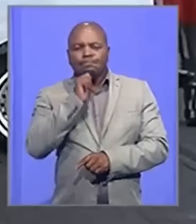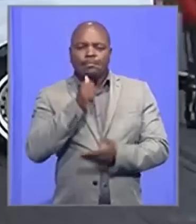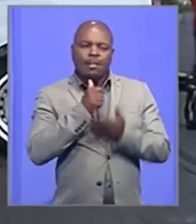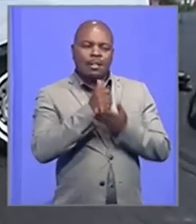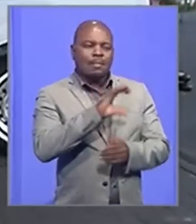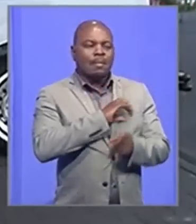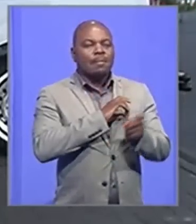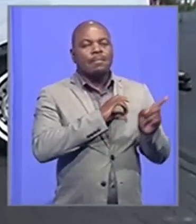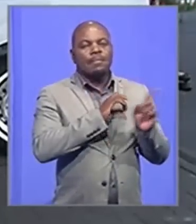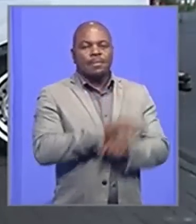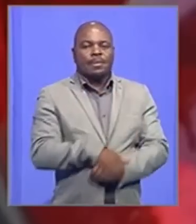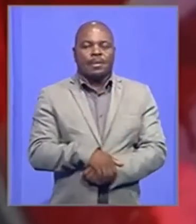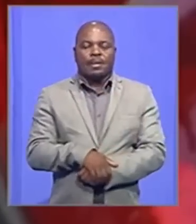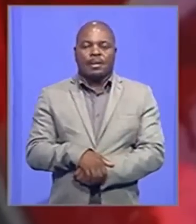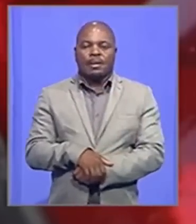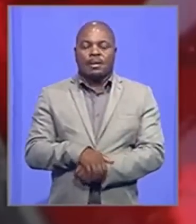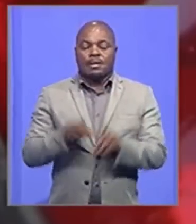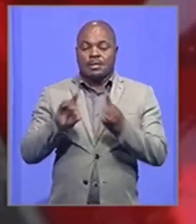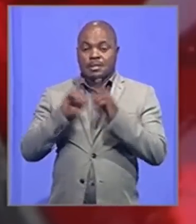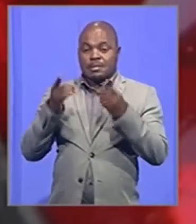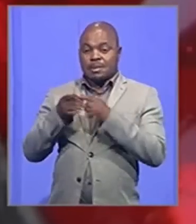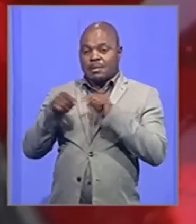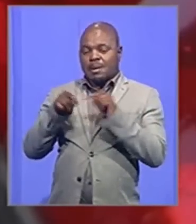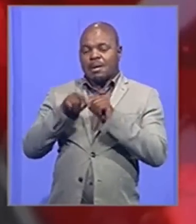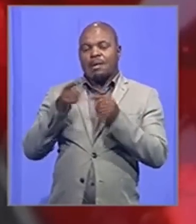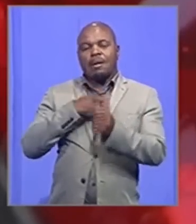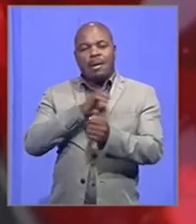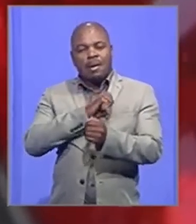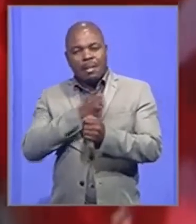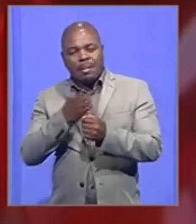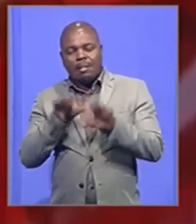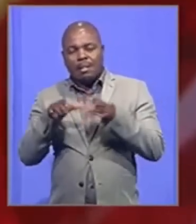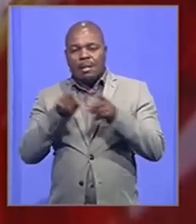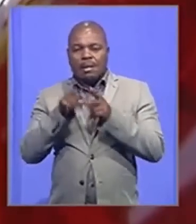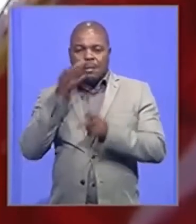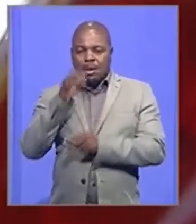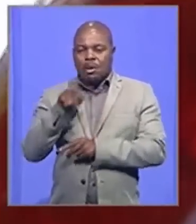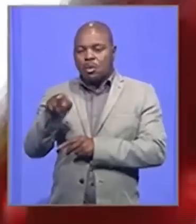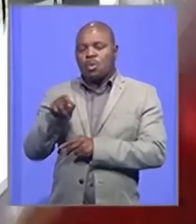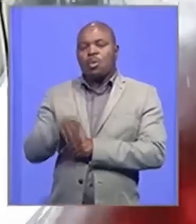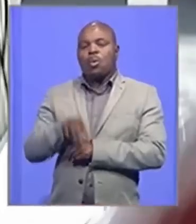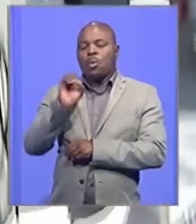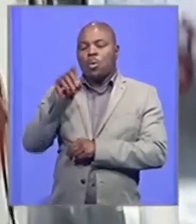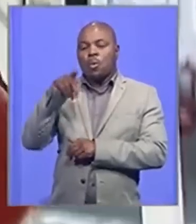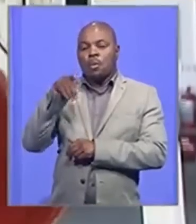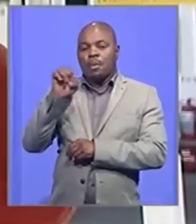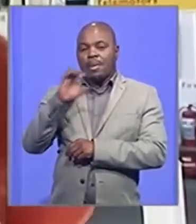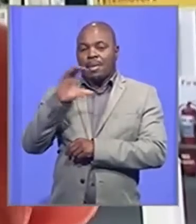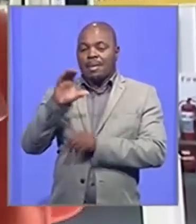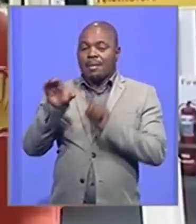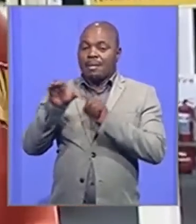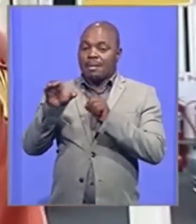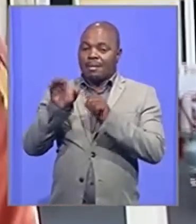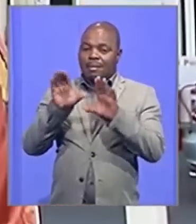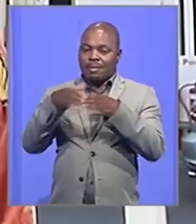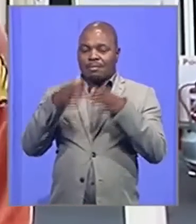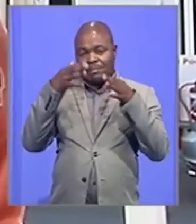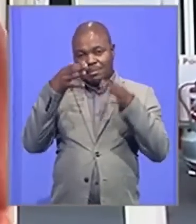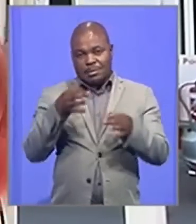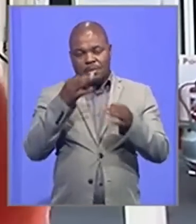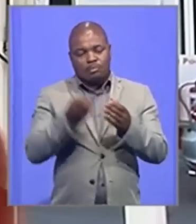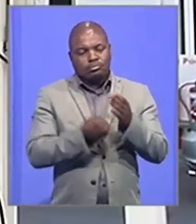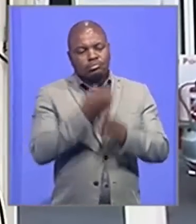consumers. Lefapha la Diminerale le Energy la re Organization of the Petroleum Exporting Countries OPEC e sweditse go se kgaole